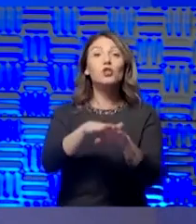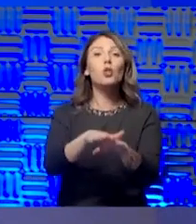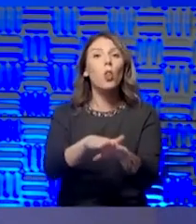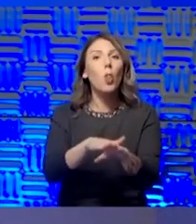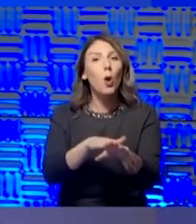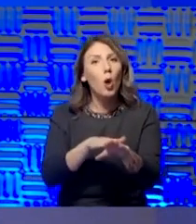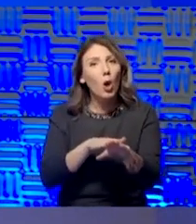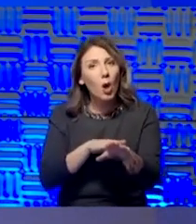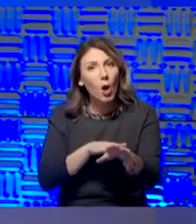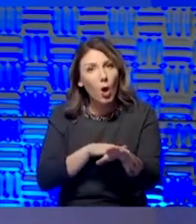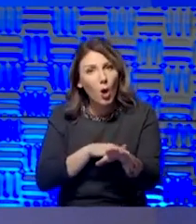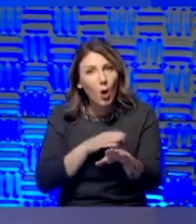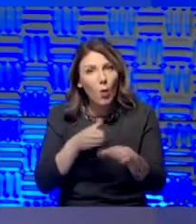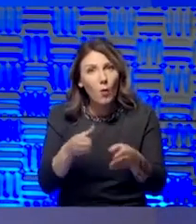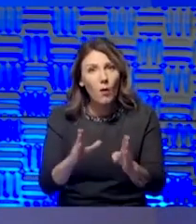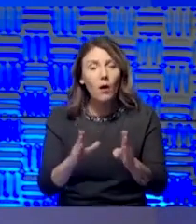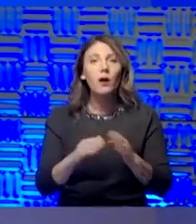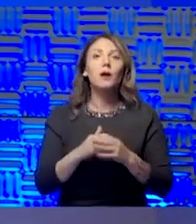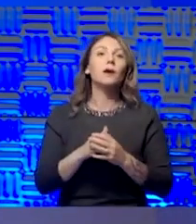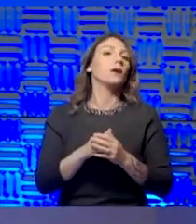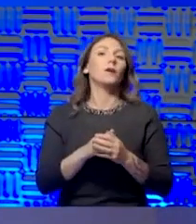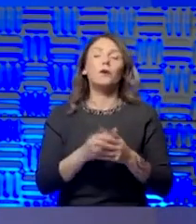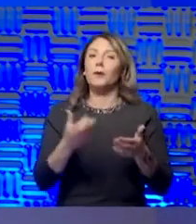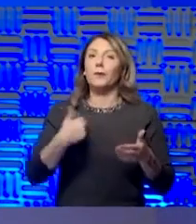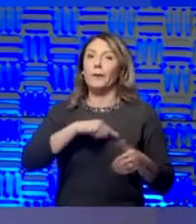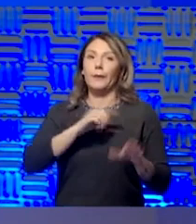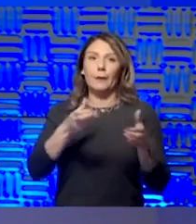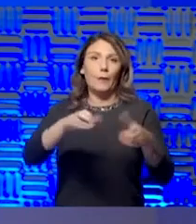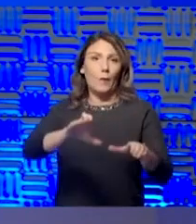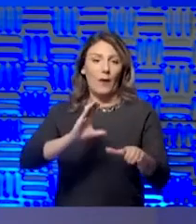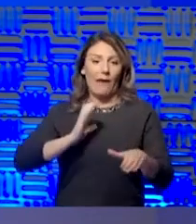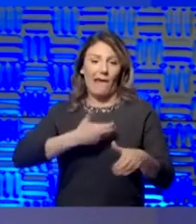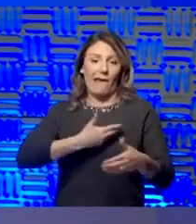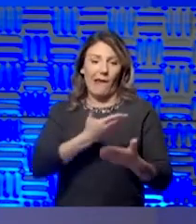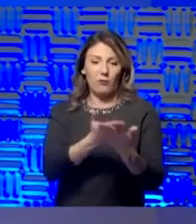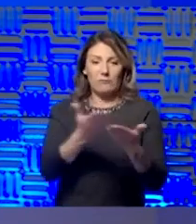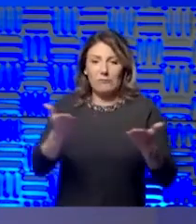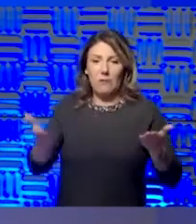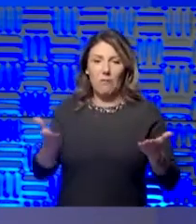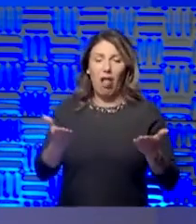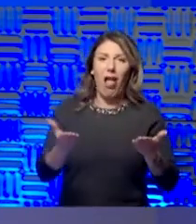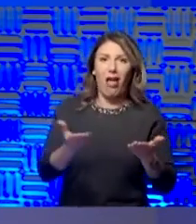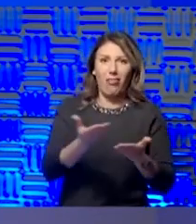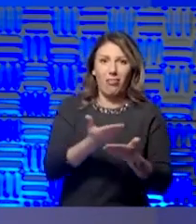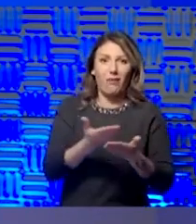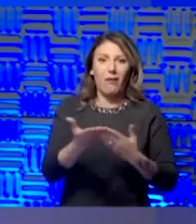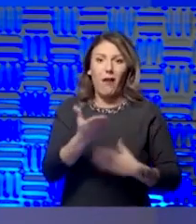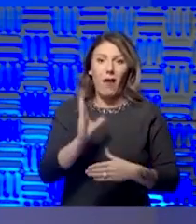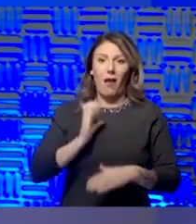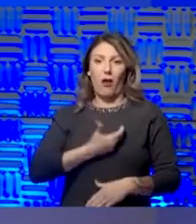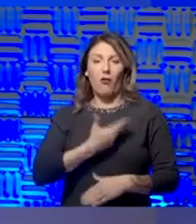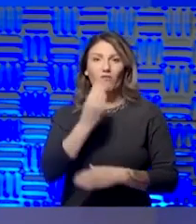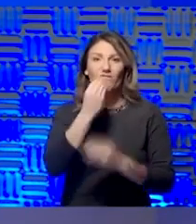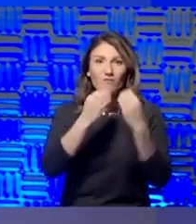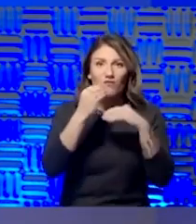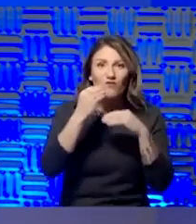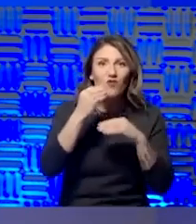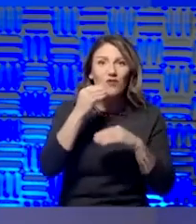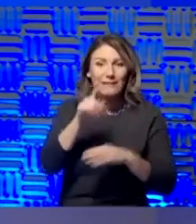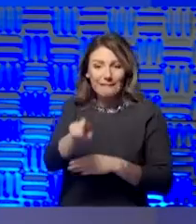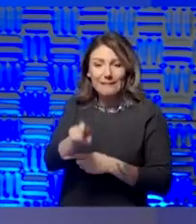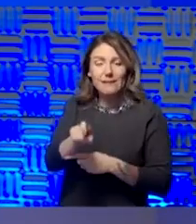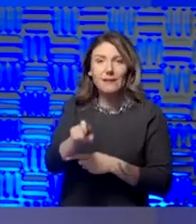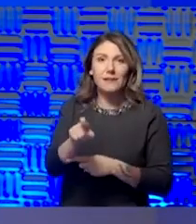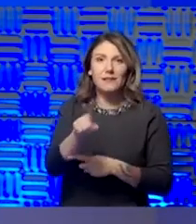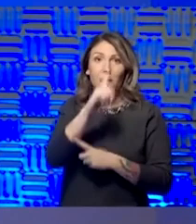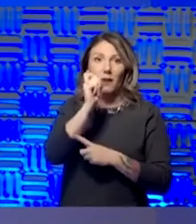very slow, thoughtful logical manner, because we really don't want our supply chains, our food, our necessities to be held back because people are ill and